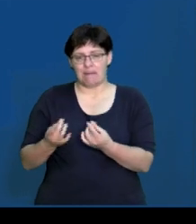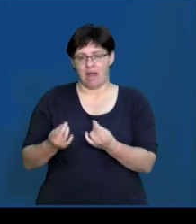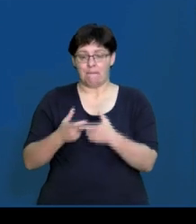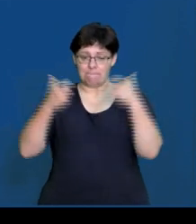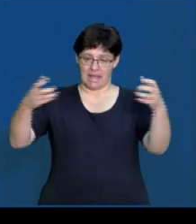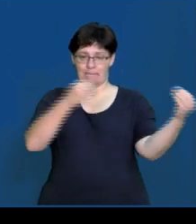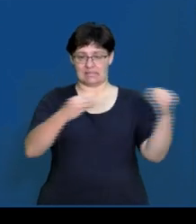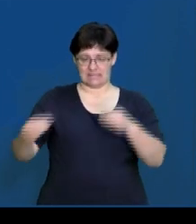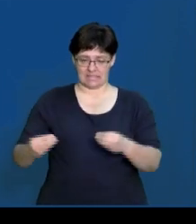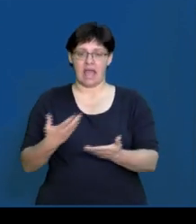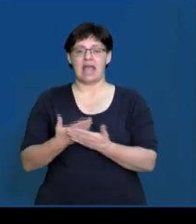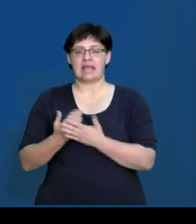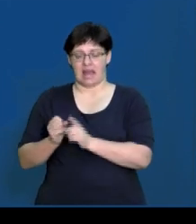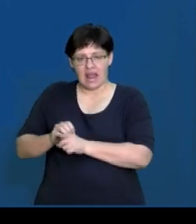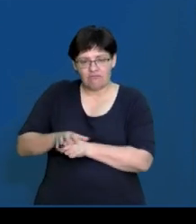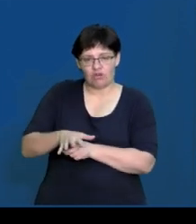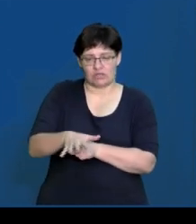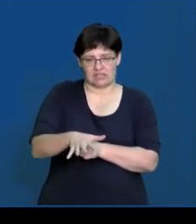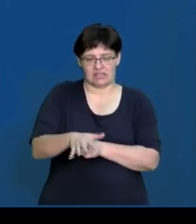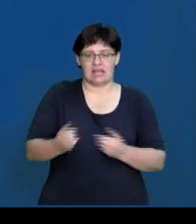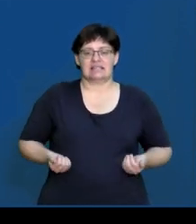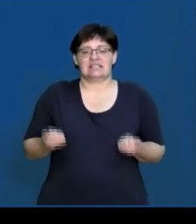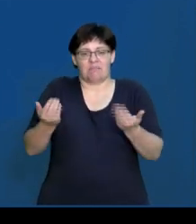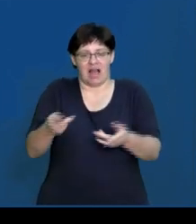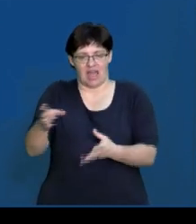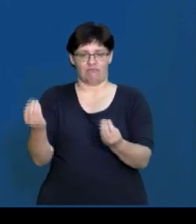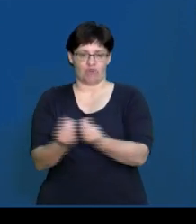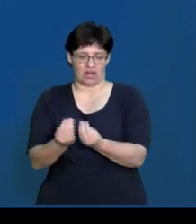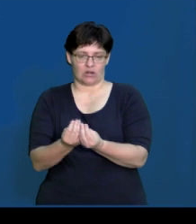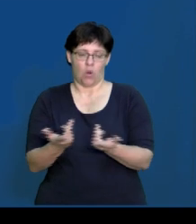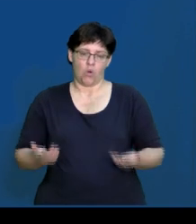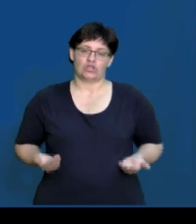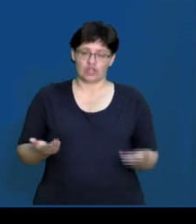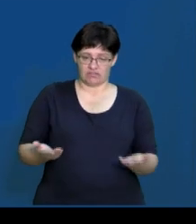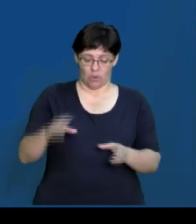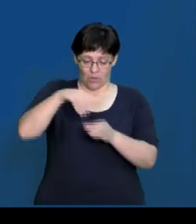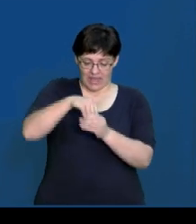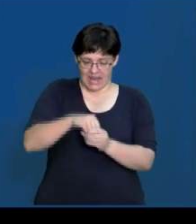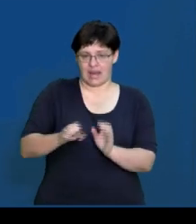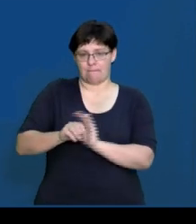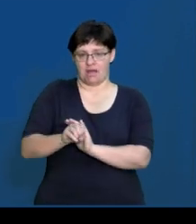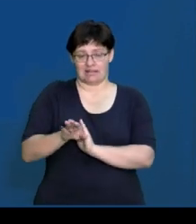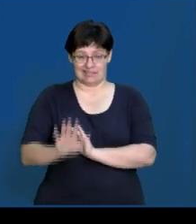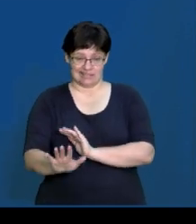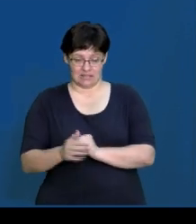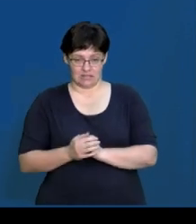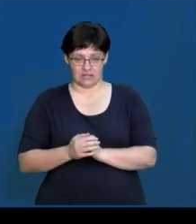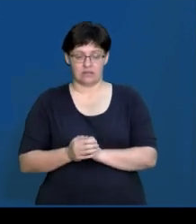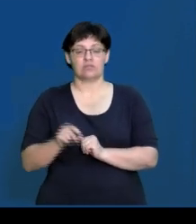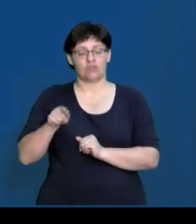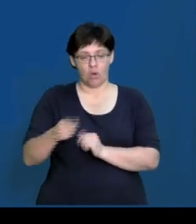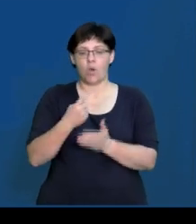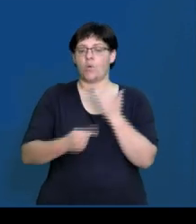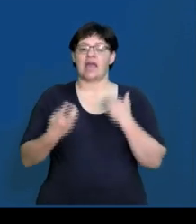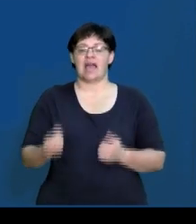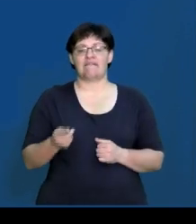or a small number of large companies are able to influence the supply of a product or service into a market. So